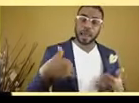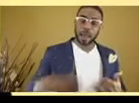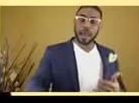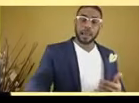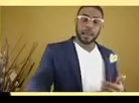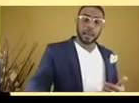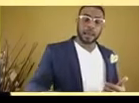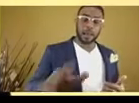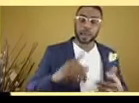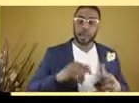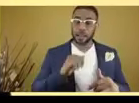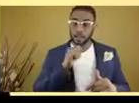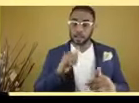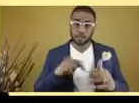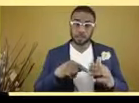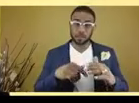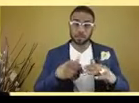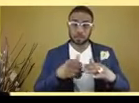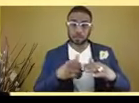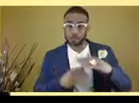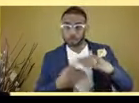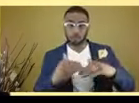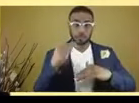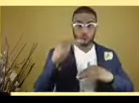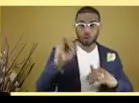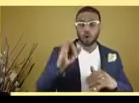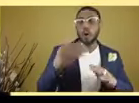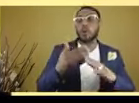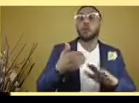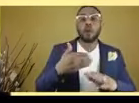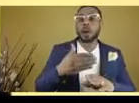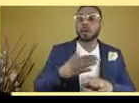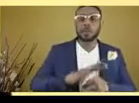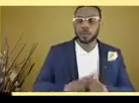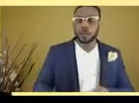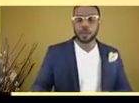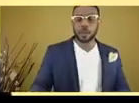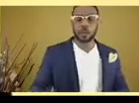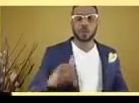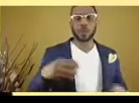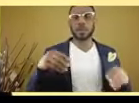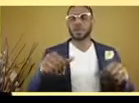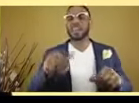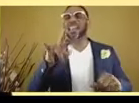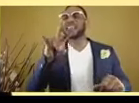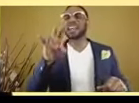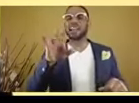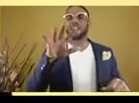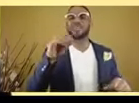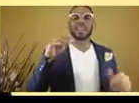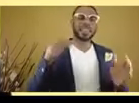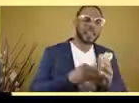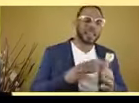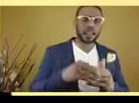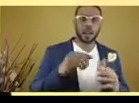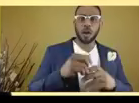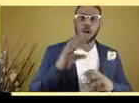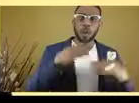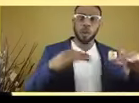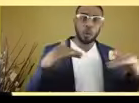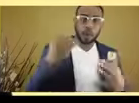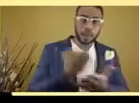were uninsured or underinsured. Before this pandemic, we were spending $750,000 on the war